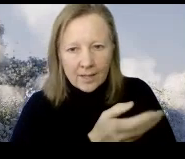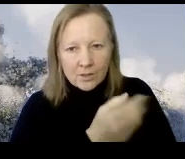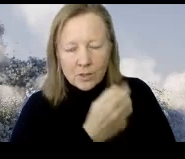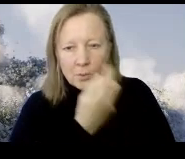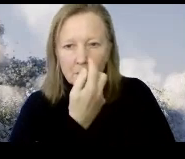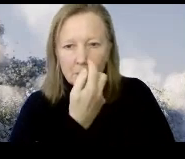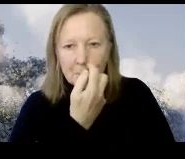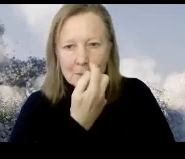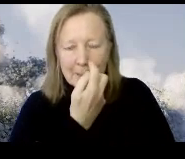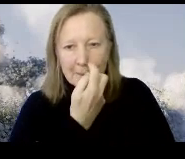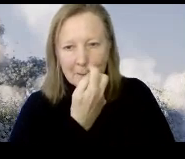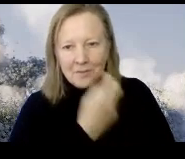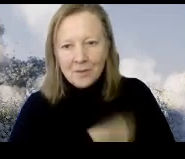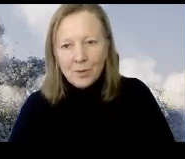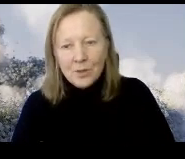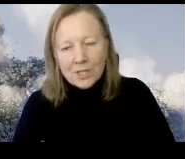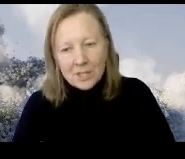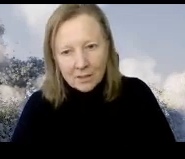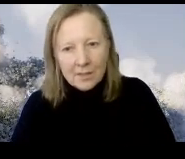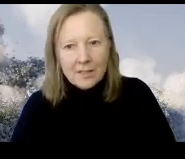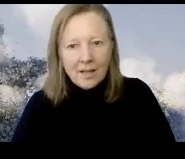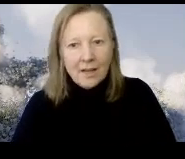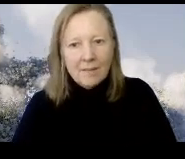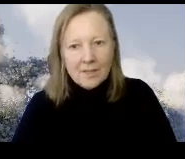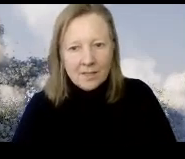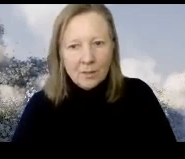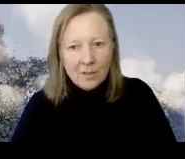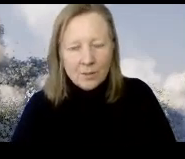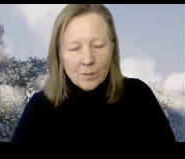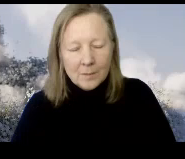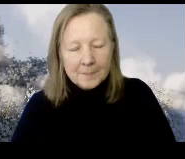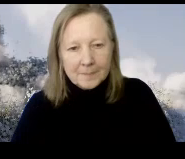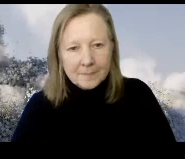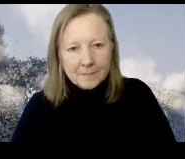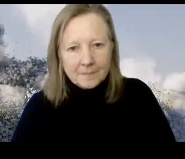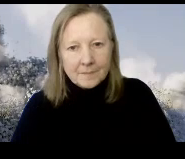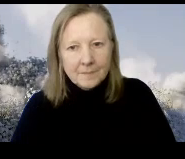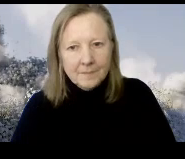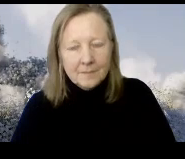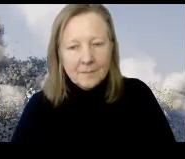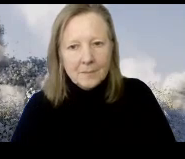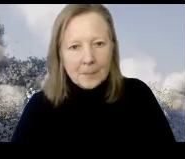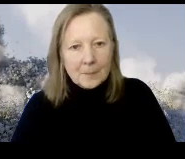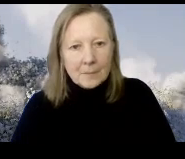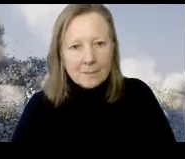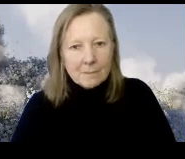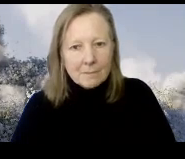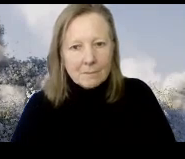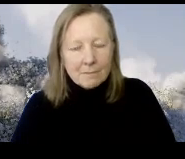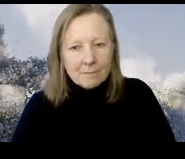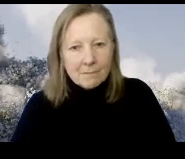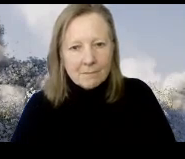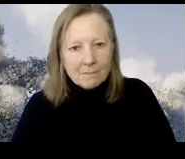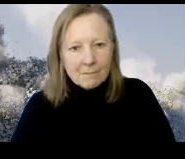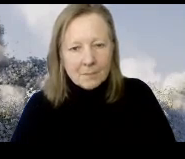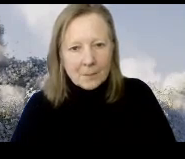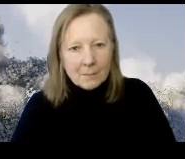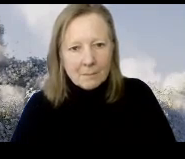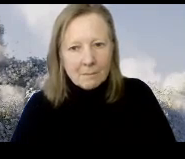your IELTS score was high enough, but you still need to have the CLB score. Well, the IELTS